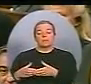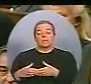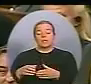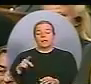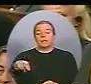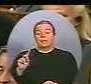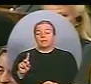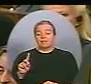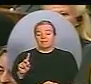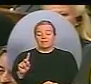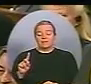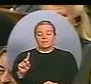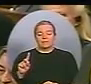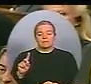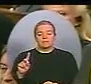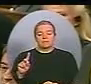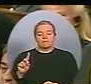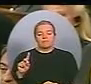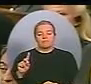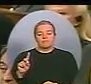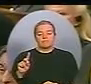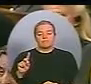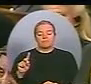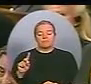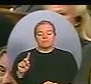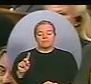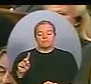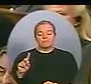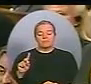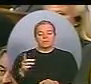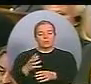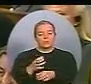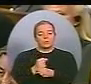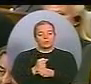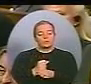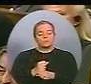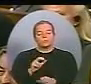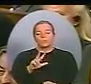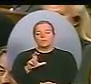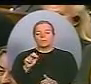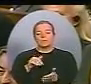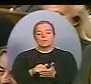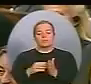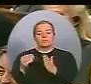a $300,000 payment by the unions, contrary to our laws, contrary to the